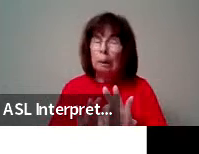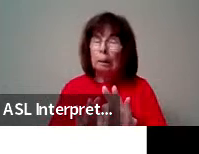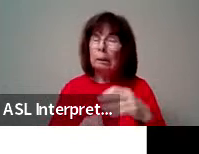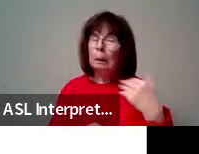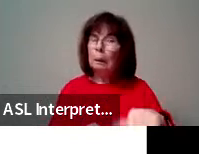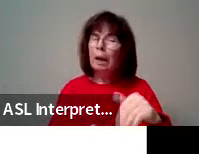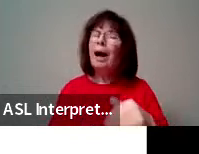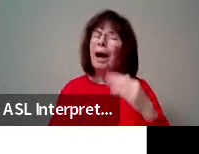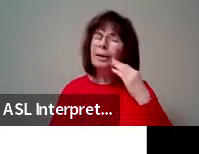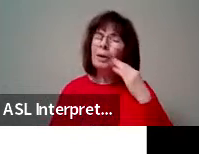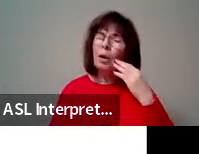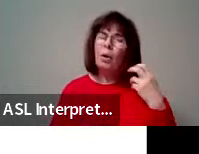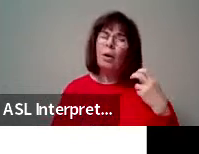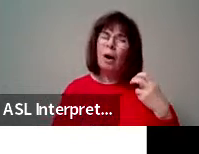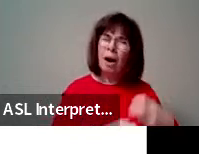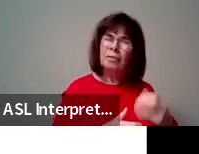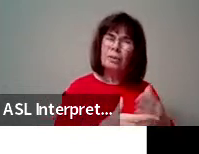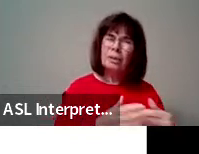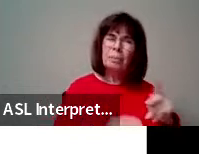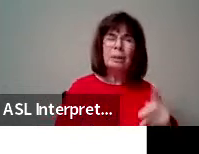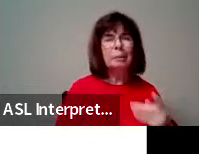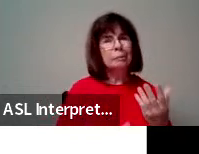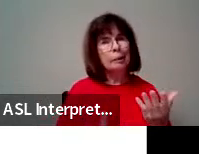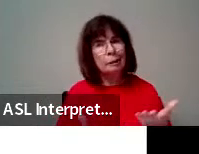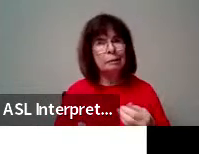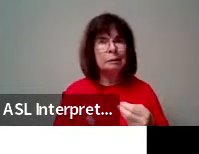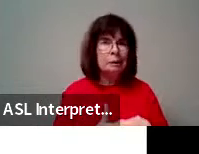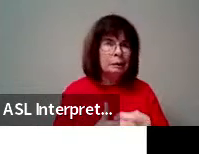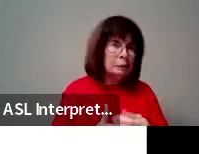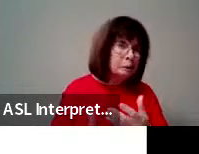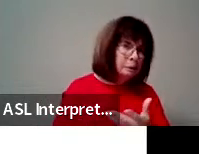people for economic reasons and childcare reasons, but